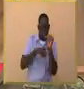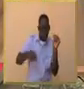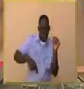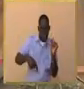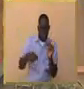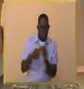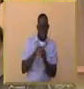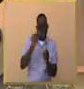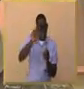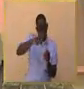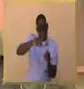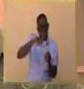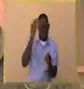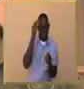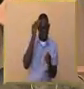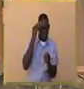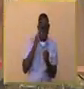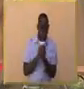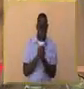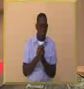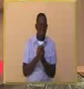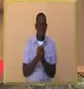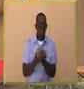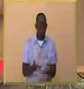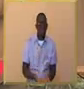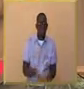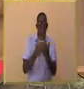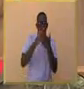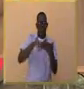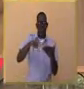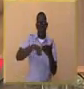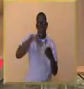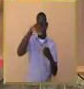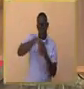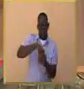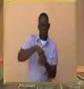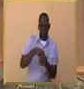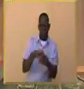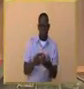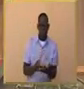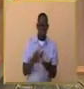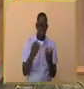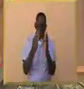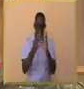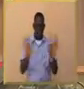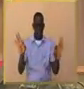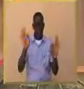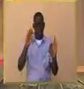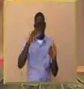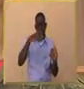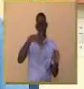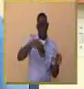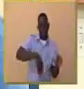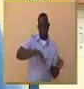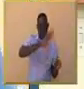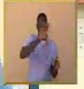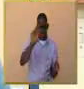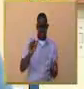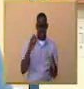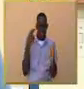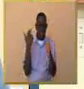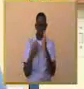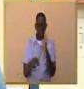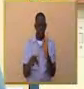country? Yes, madam. They're going to help us vote in the elections and they're going to free us from the South African rule.